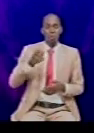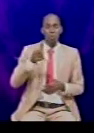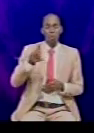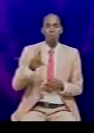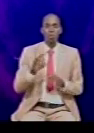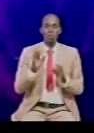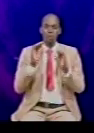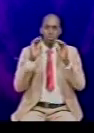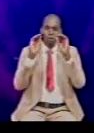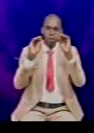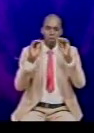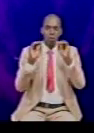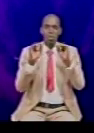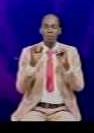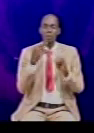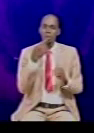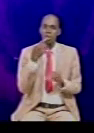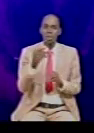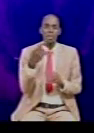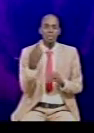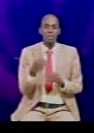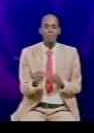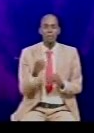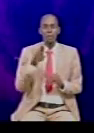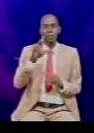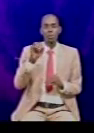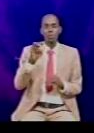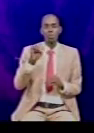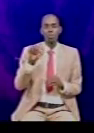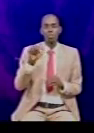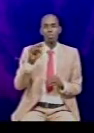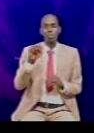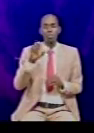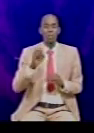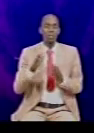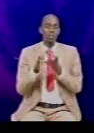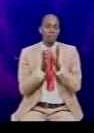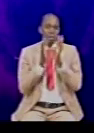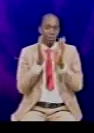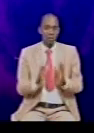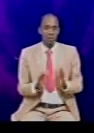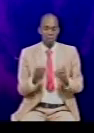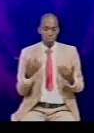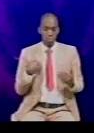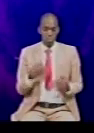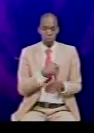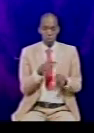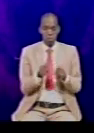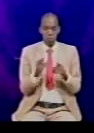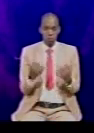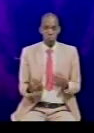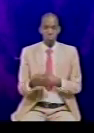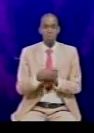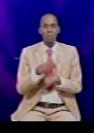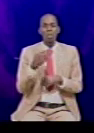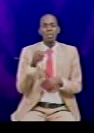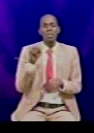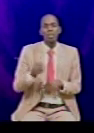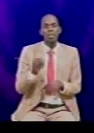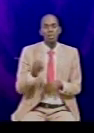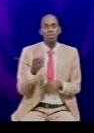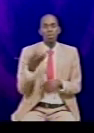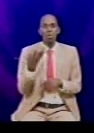by extension telling us today, the necessity of daily victory